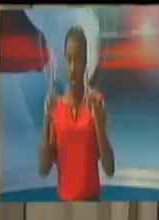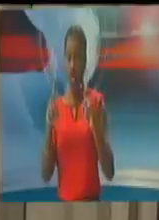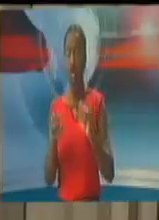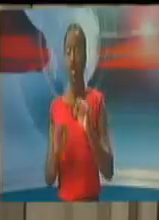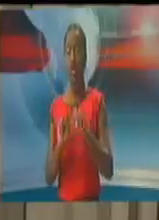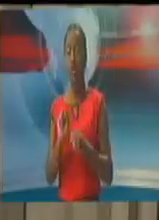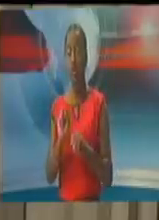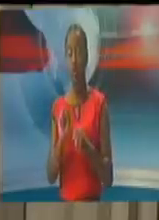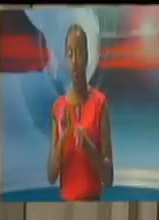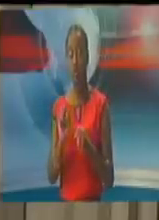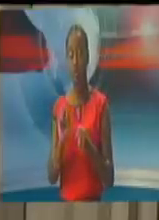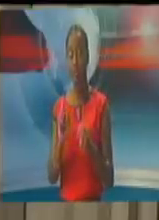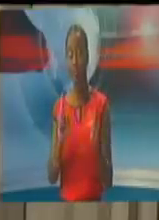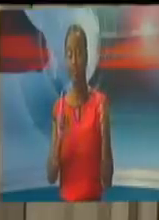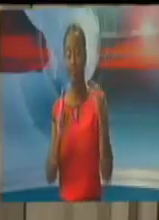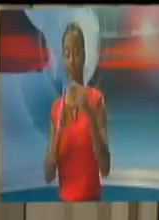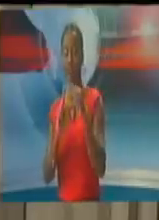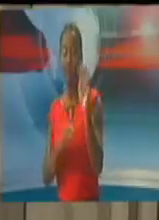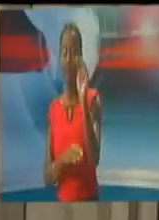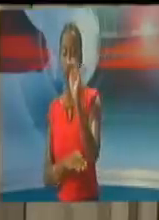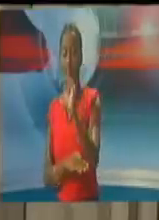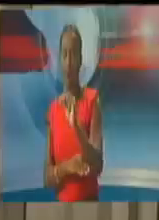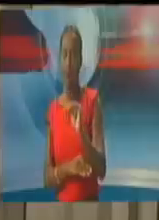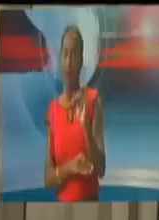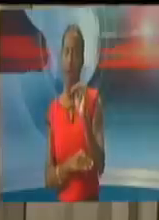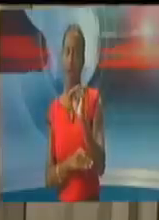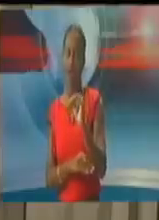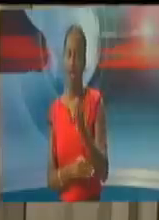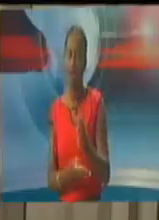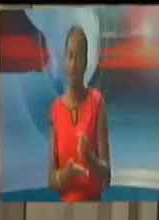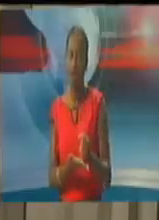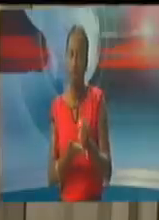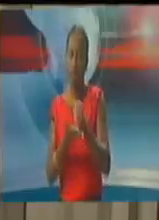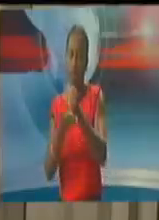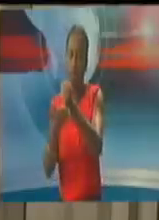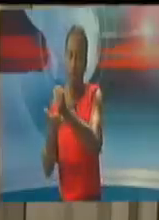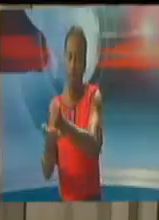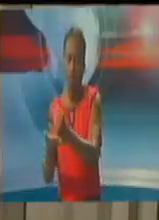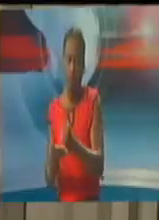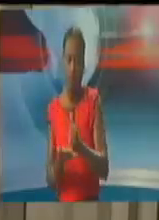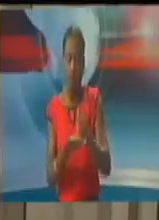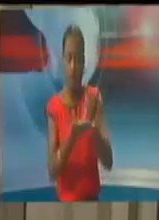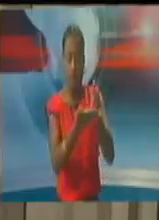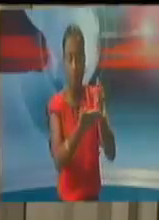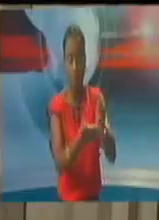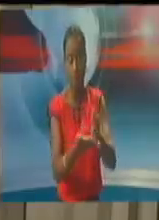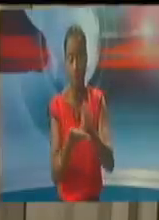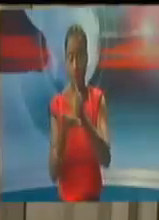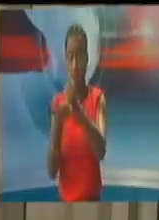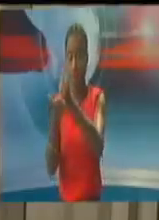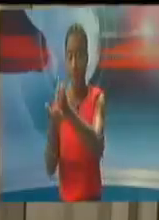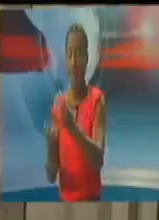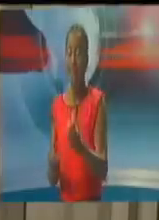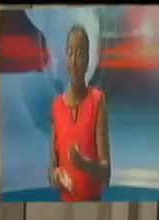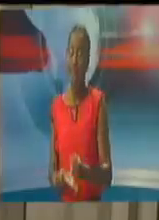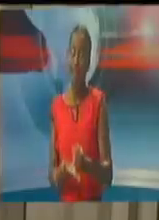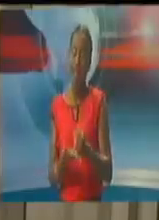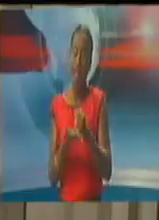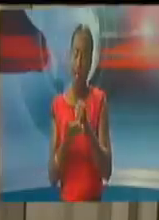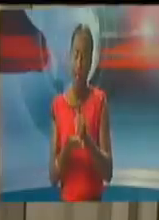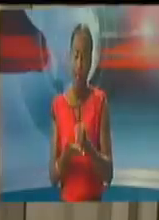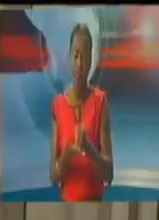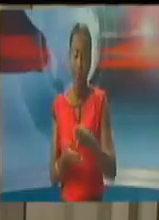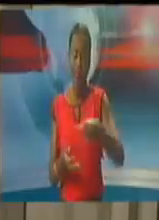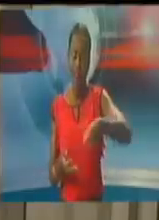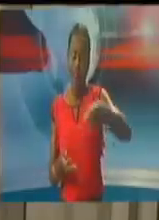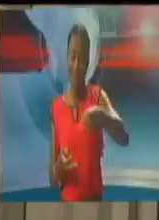aiming for by Monday to get care packages to either the various campuses in UWE, Mona and Caveville, or